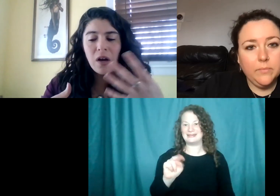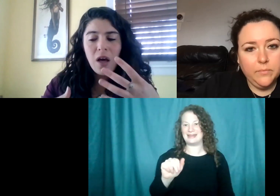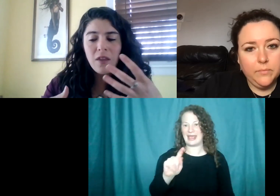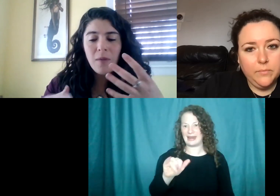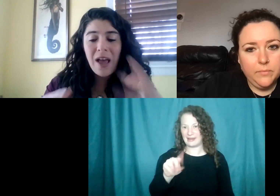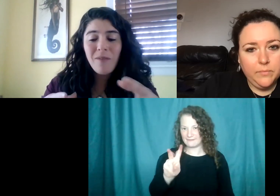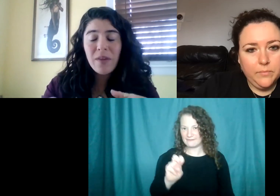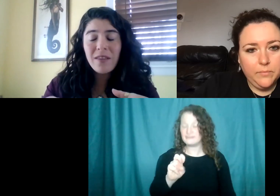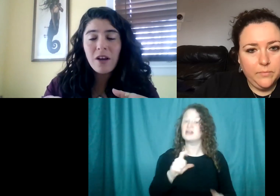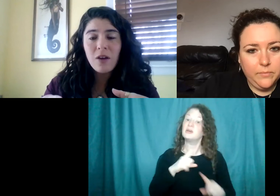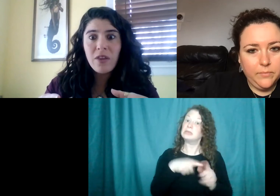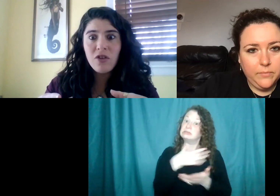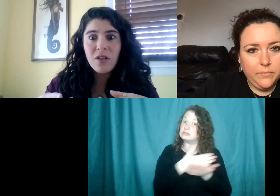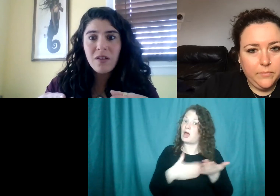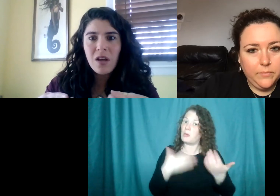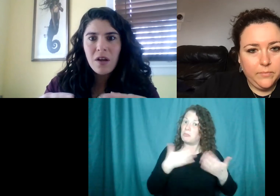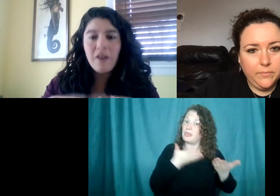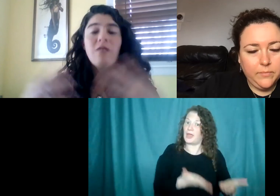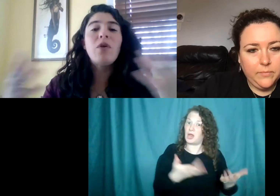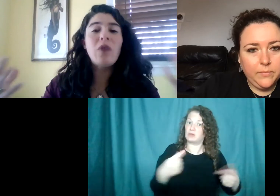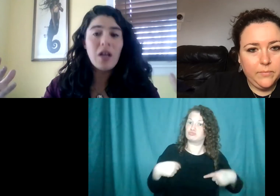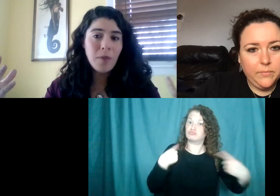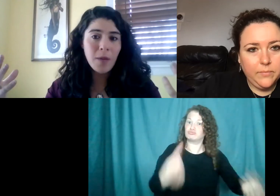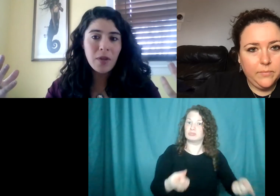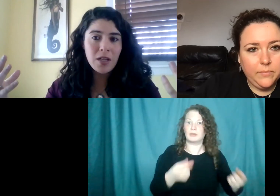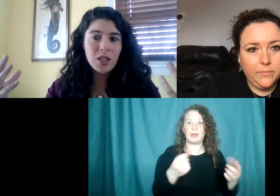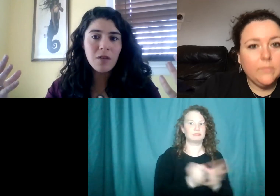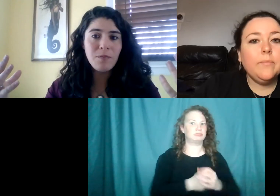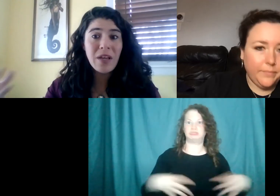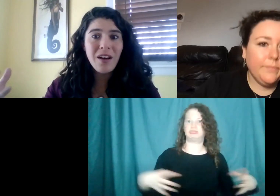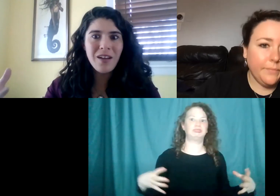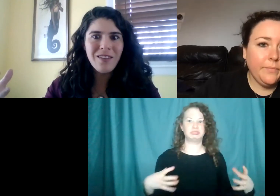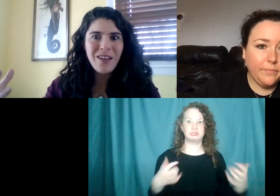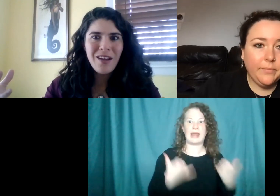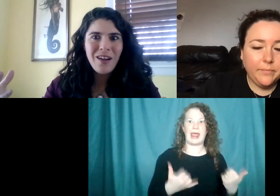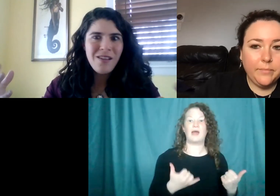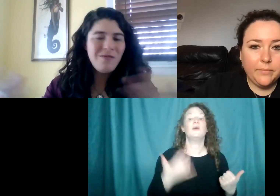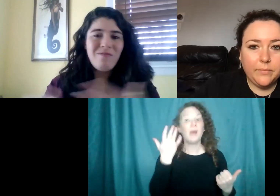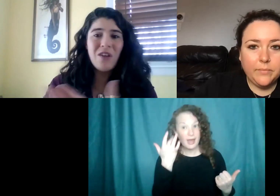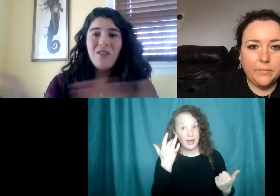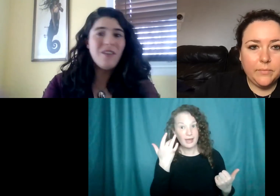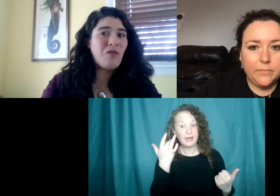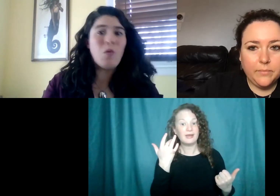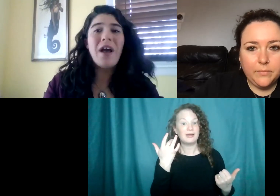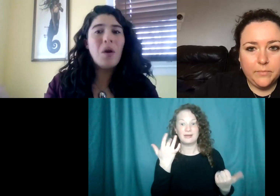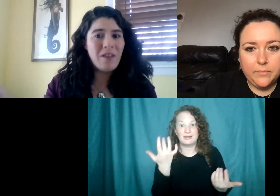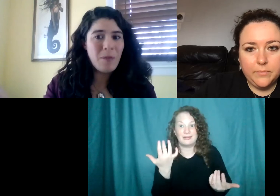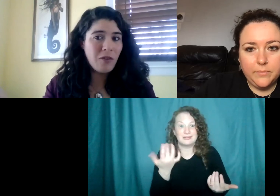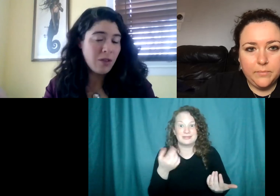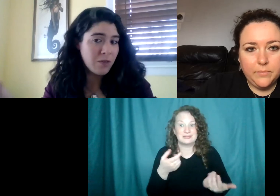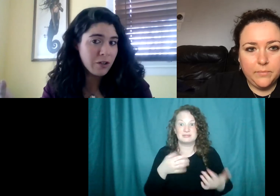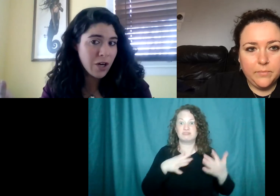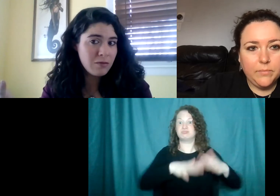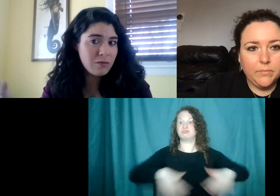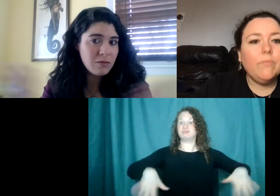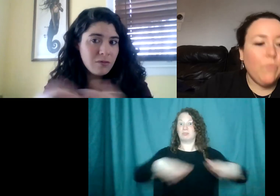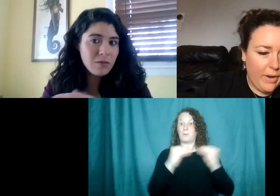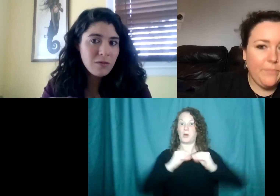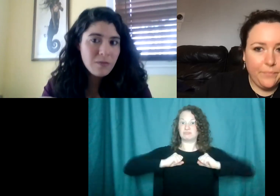but a lot of them have been there, but they're just exploding in population because there's this wide open space for them to